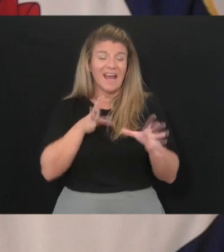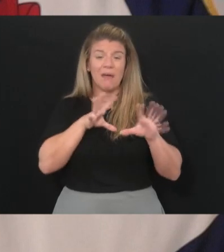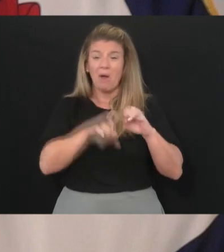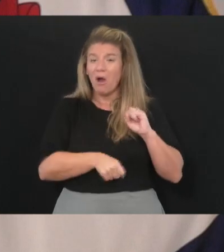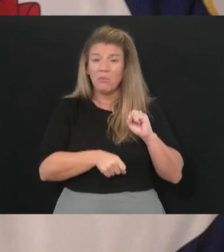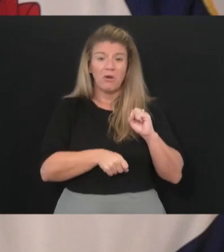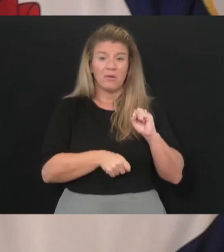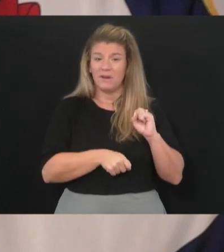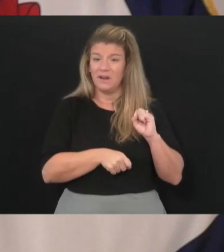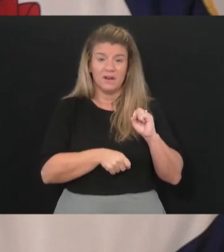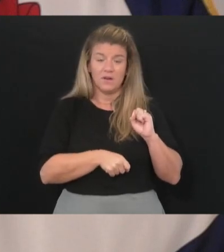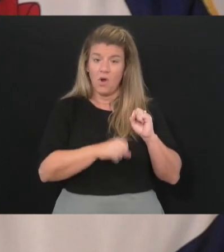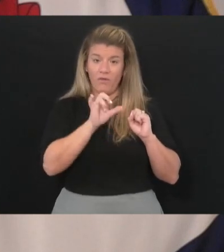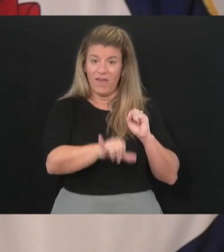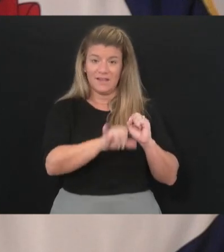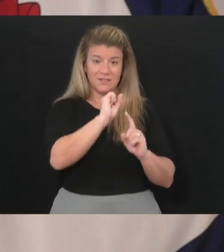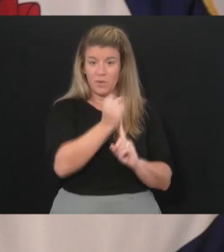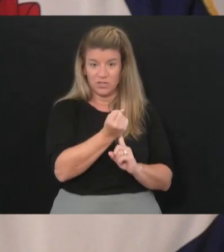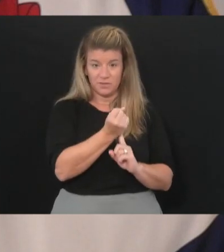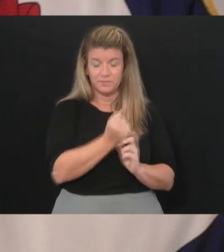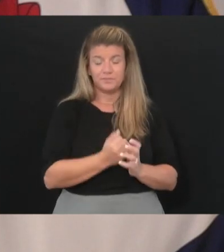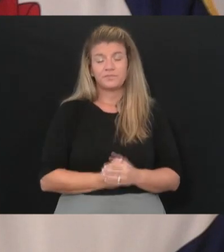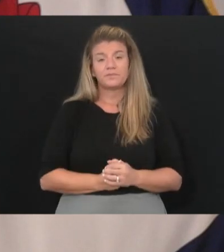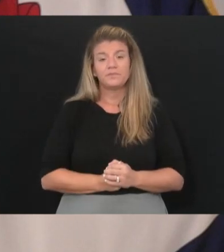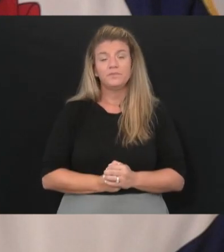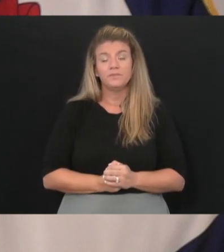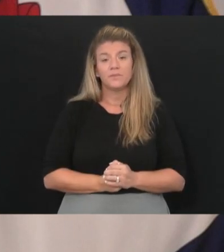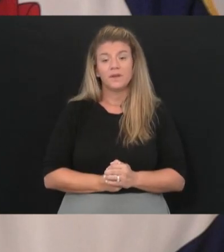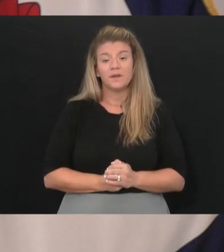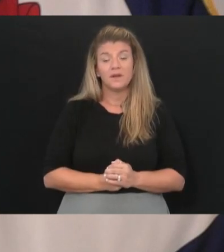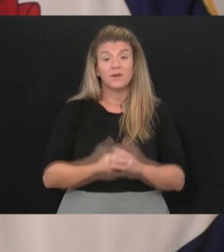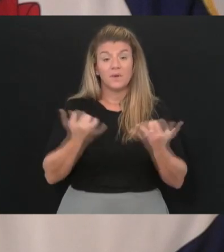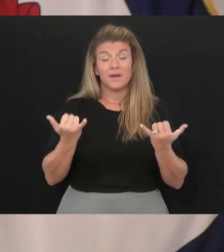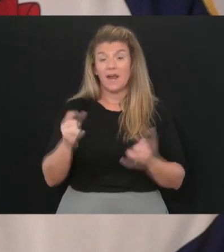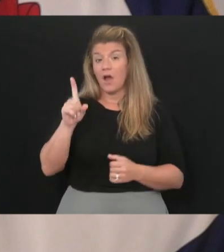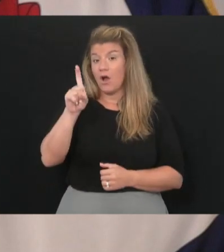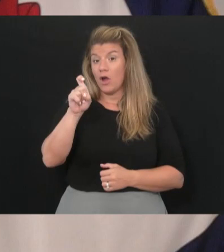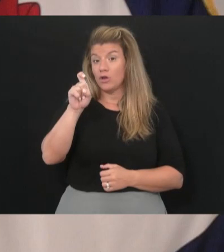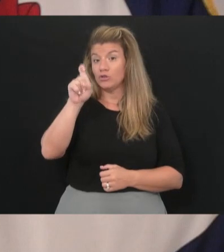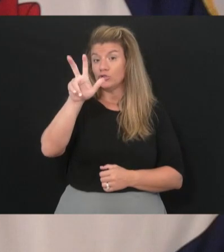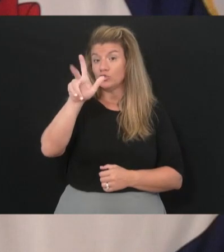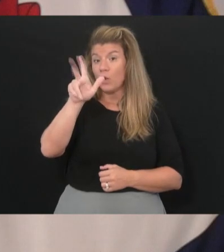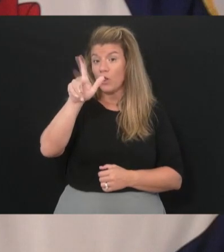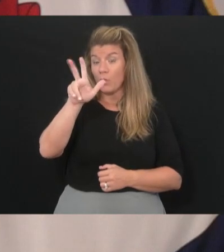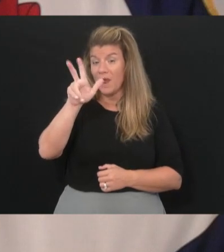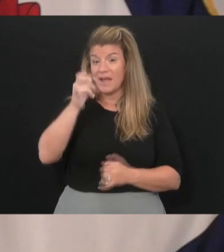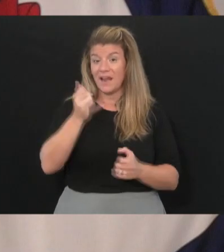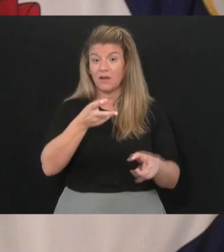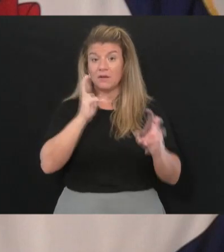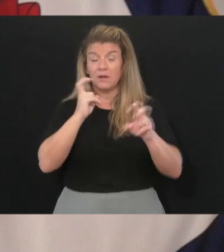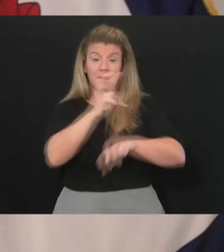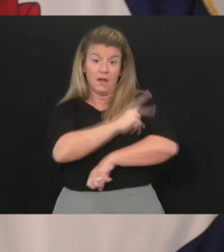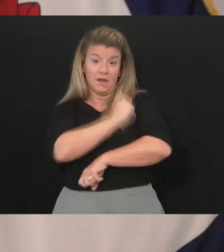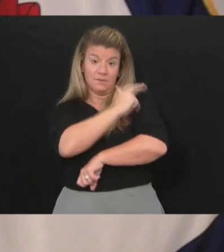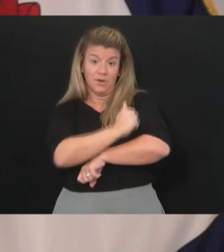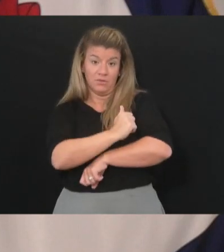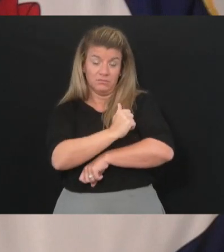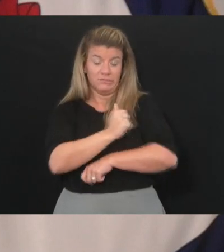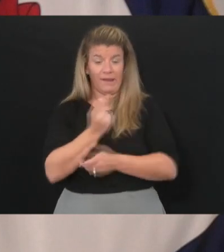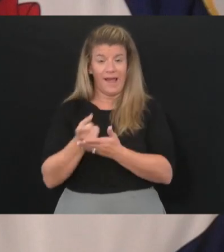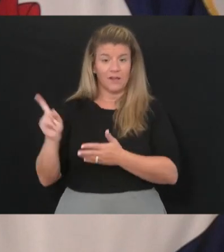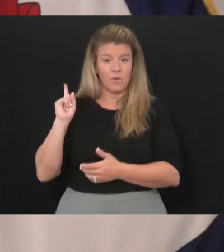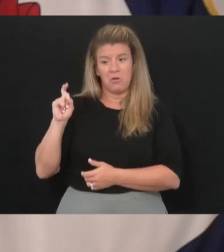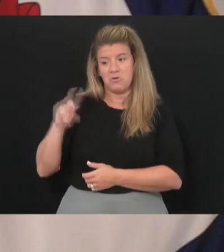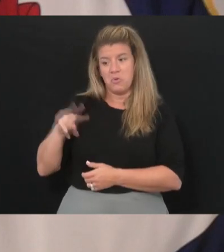it. We now have 123 that are hospitalized, up from 122. That's not changed much.